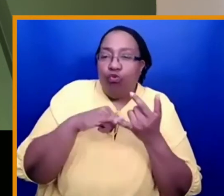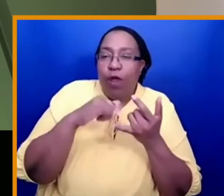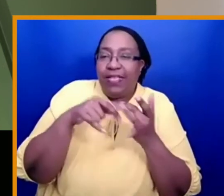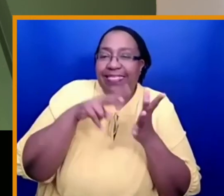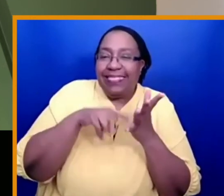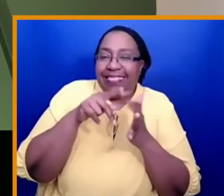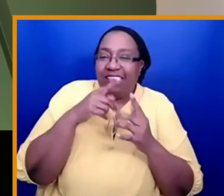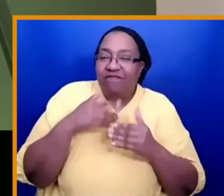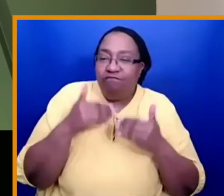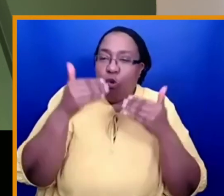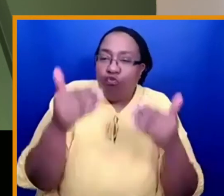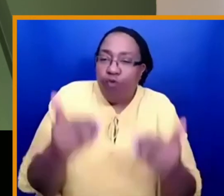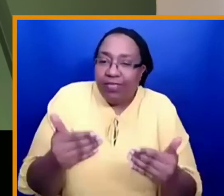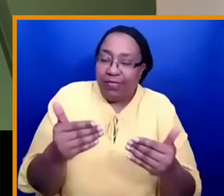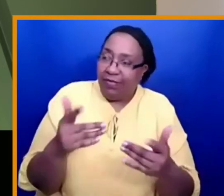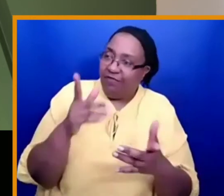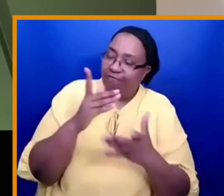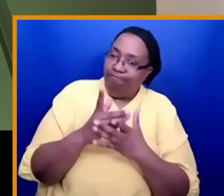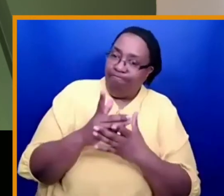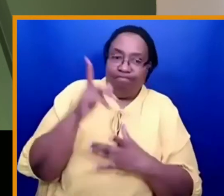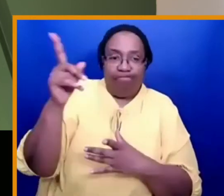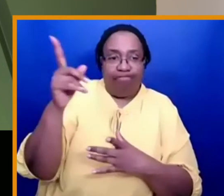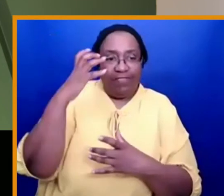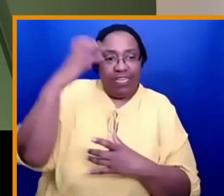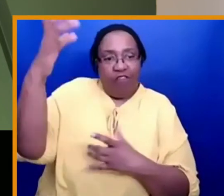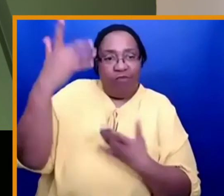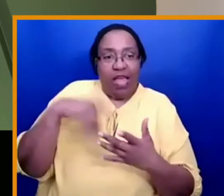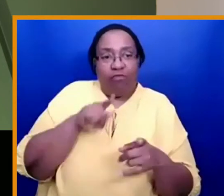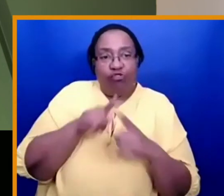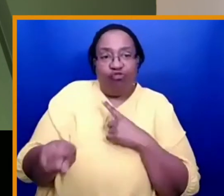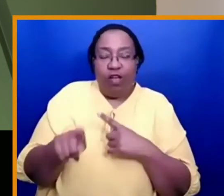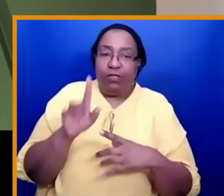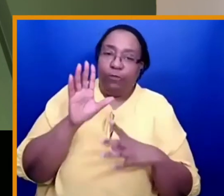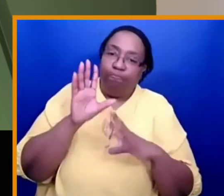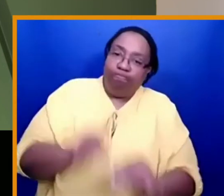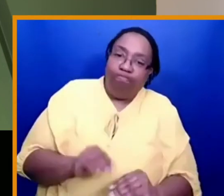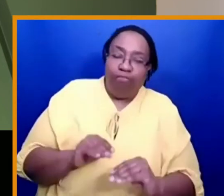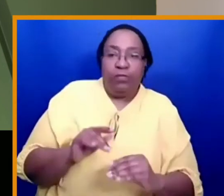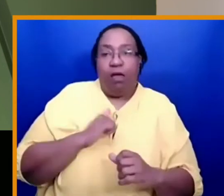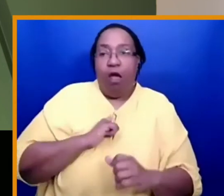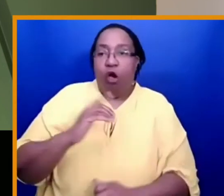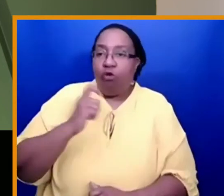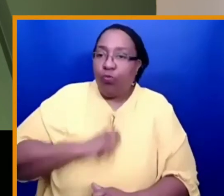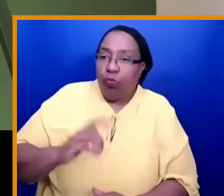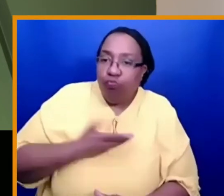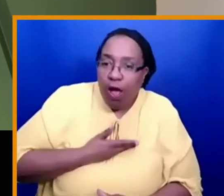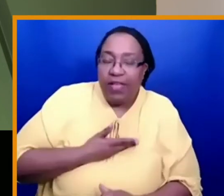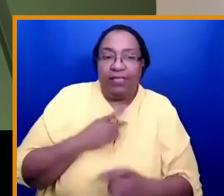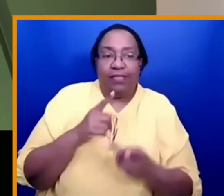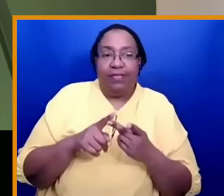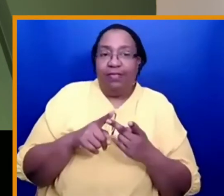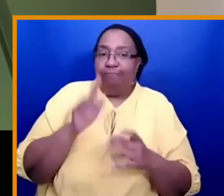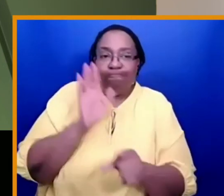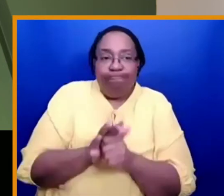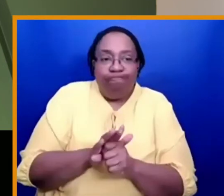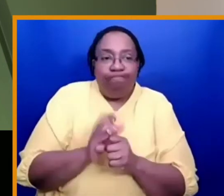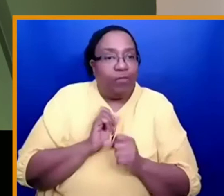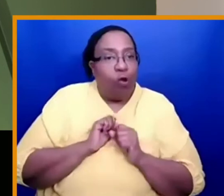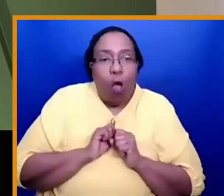rights, clamp down on our civil liberties, and undo decades of work, there has never been a more important time for a